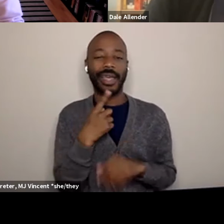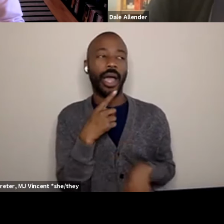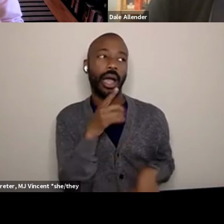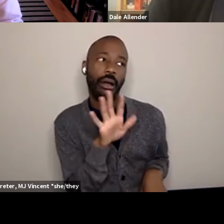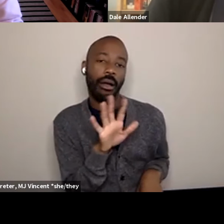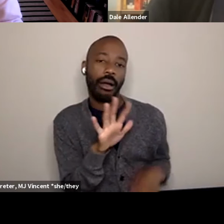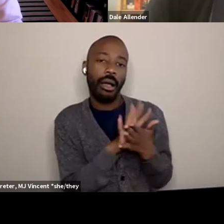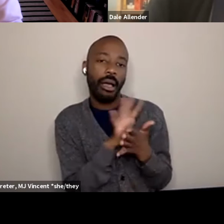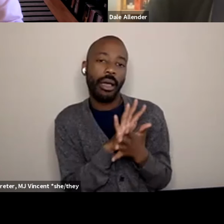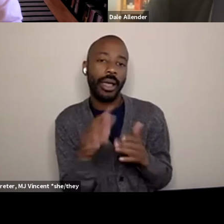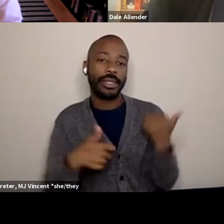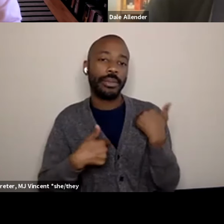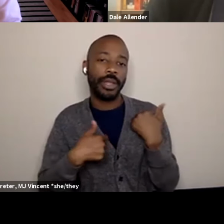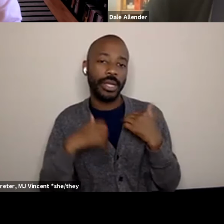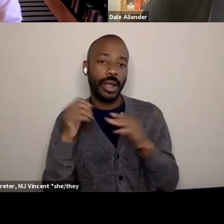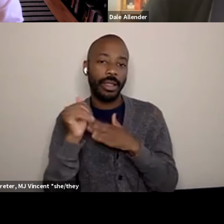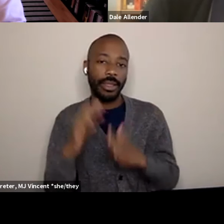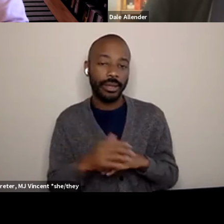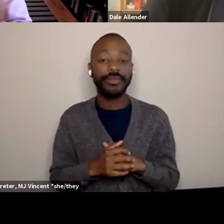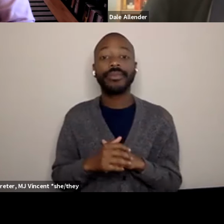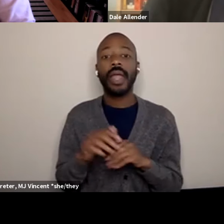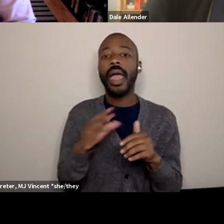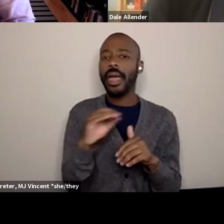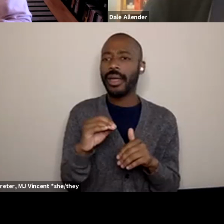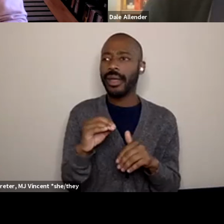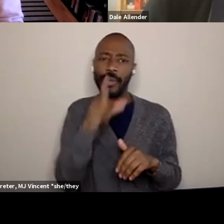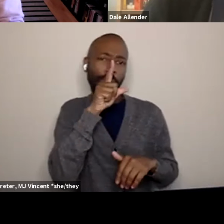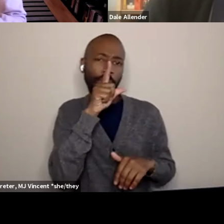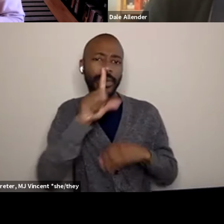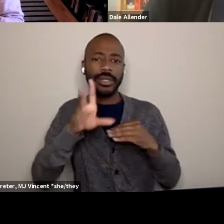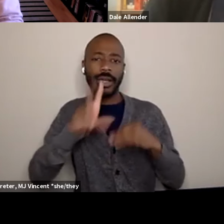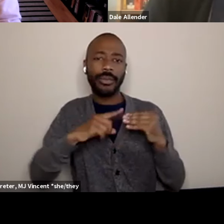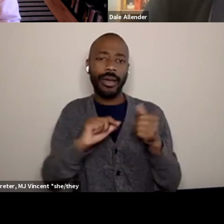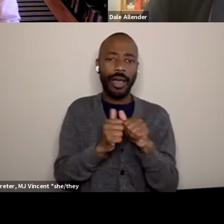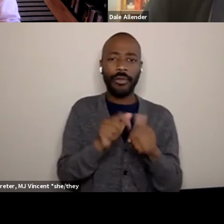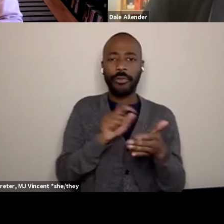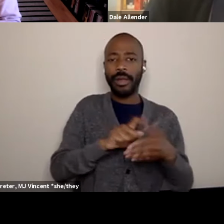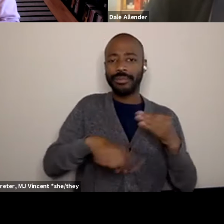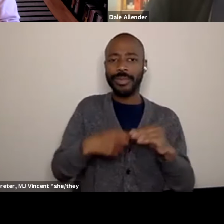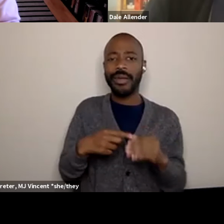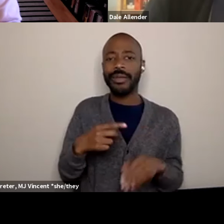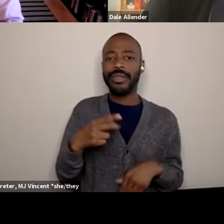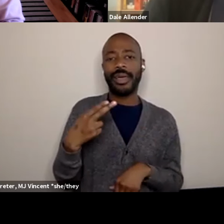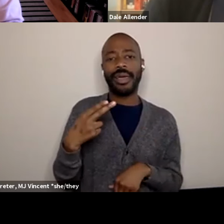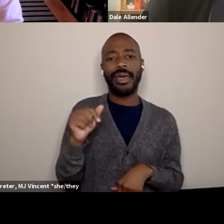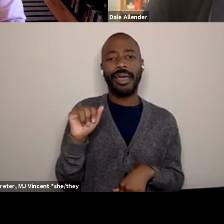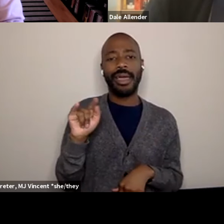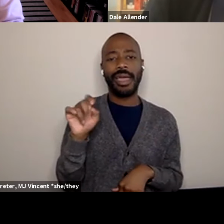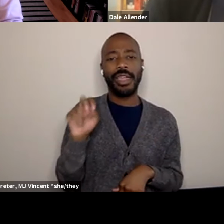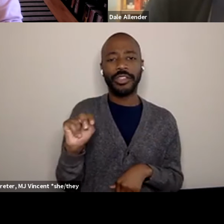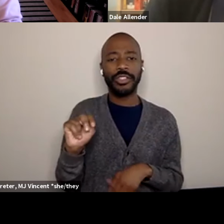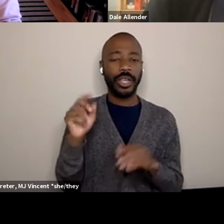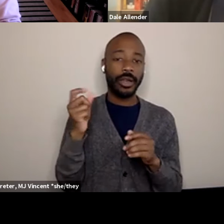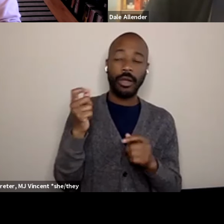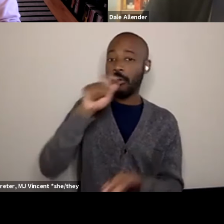how they're also writing about the Haitian Revolution in their scholarship. So we constantly see them engaging in this kind of negotiation of